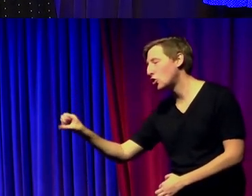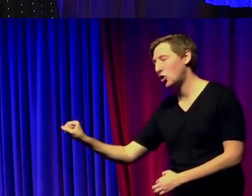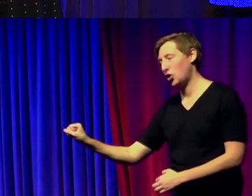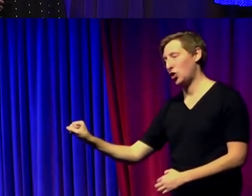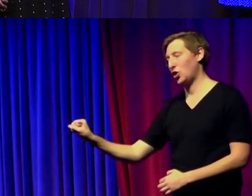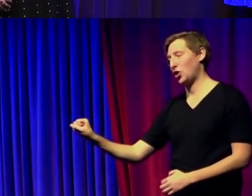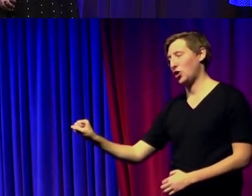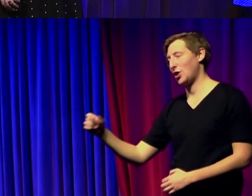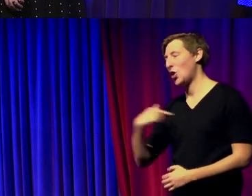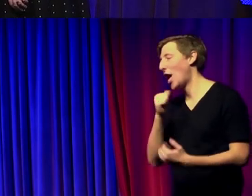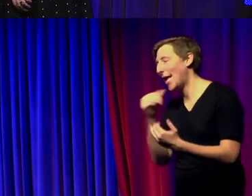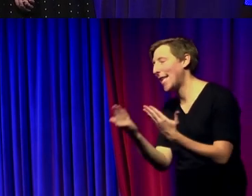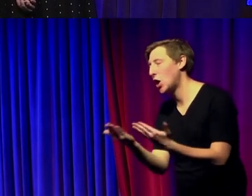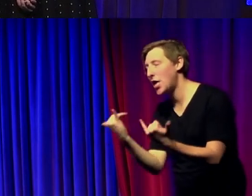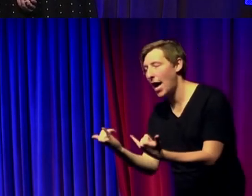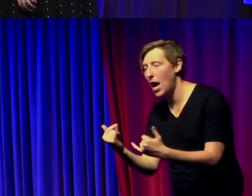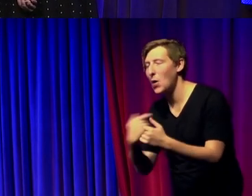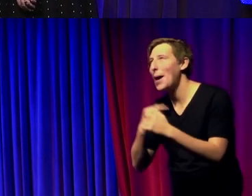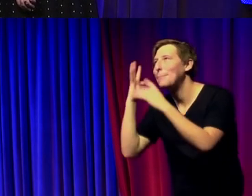props.